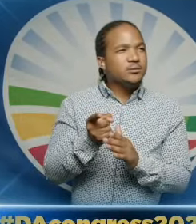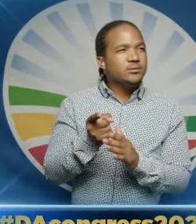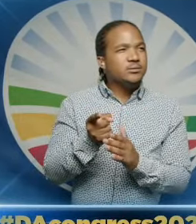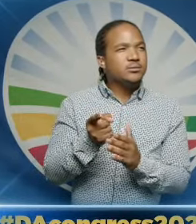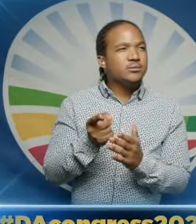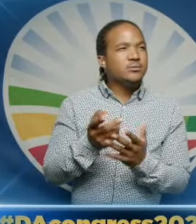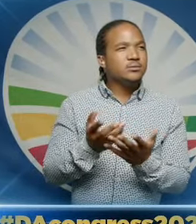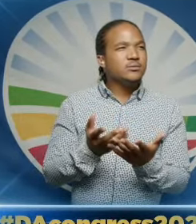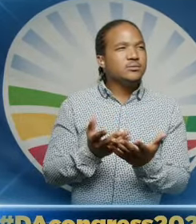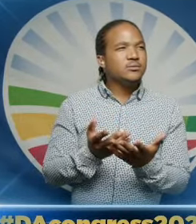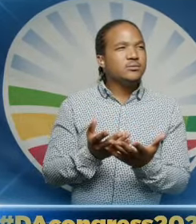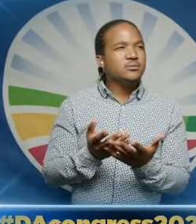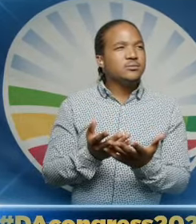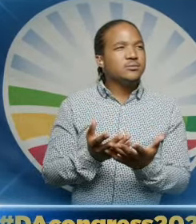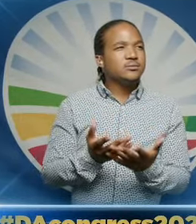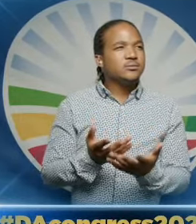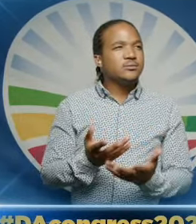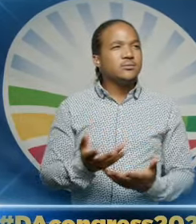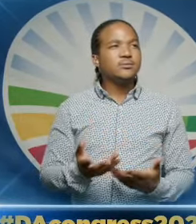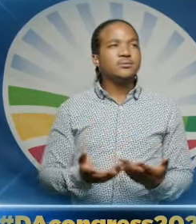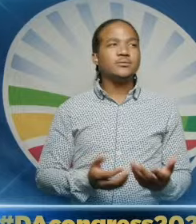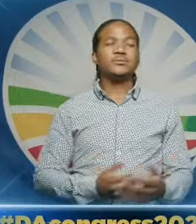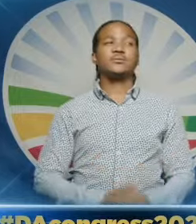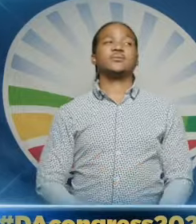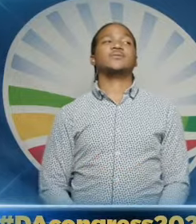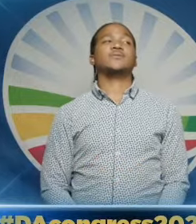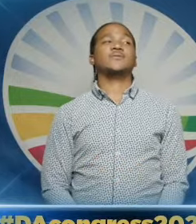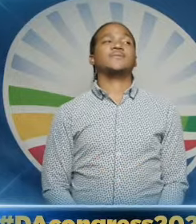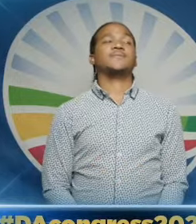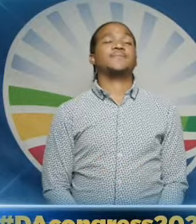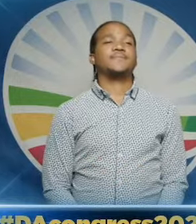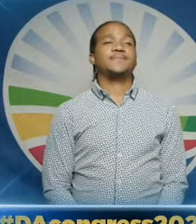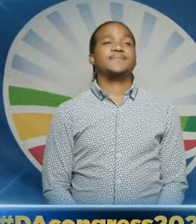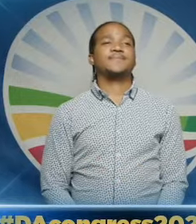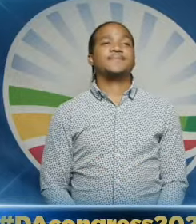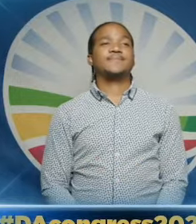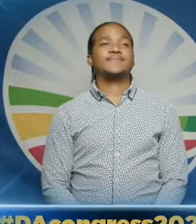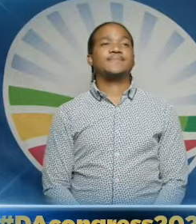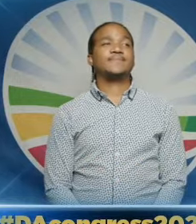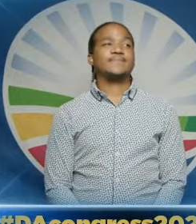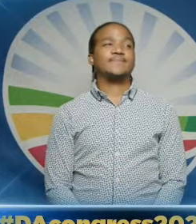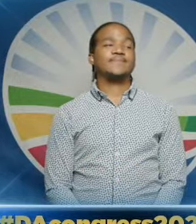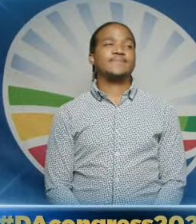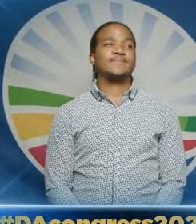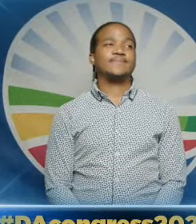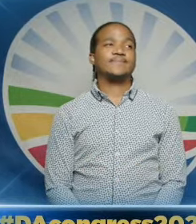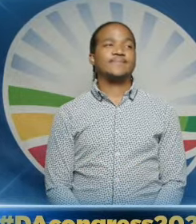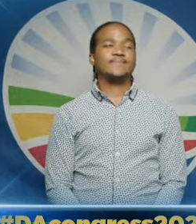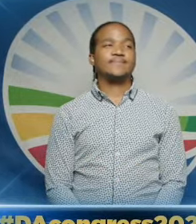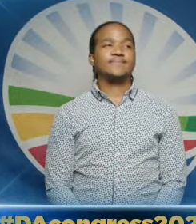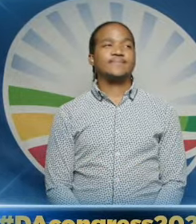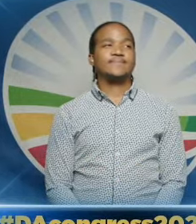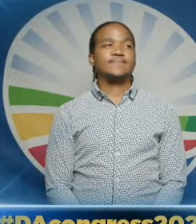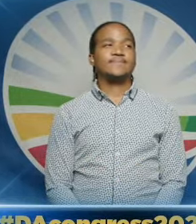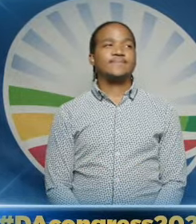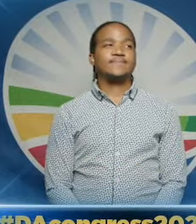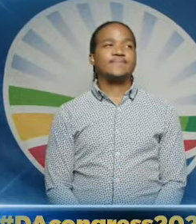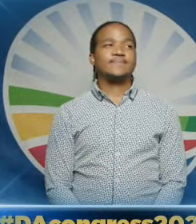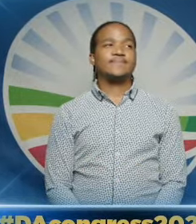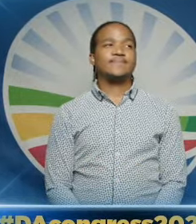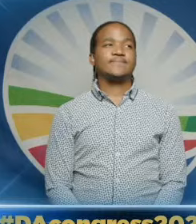ANC from the union buildings. Yes. And Greg, you spoke earlier about the voting process. Yes.